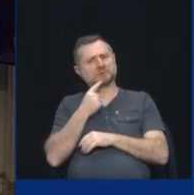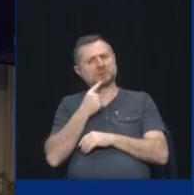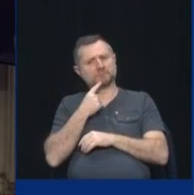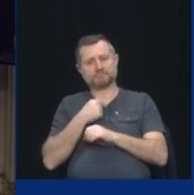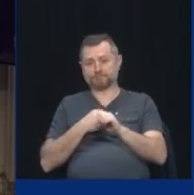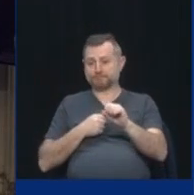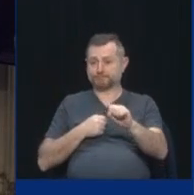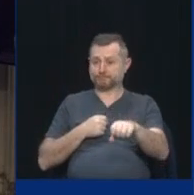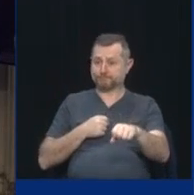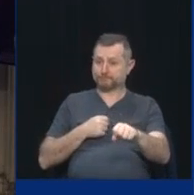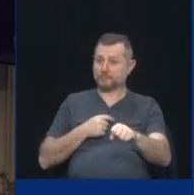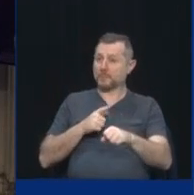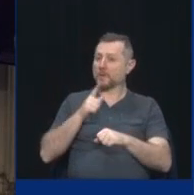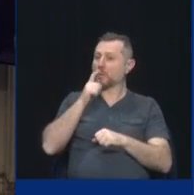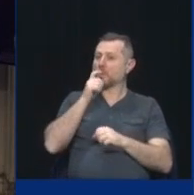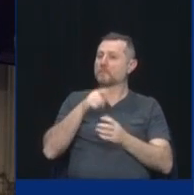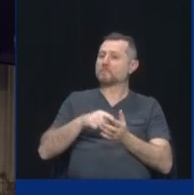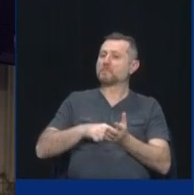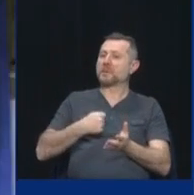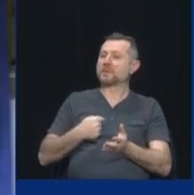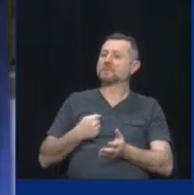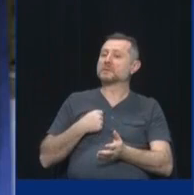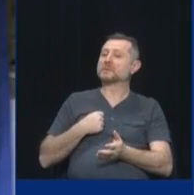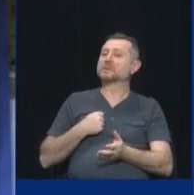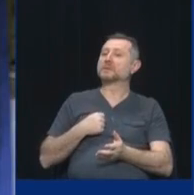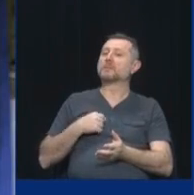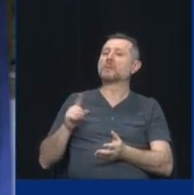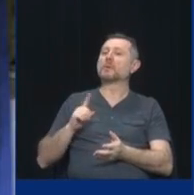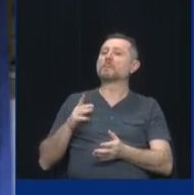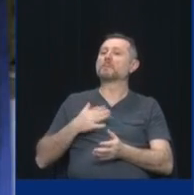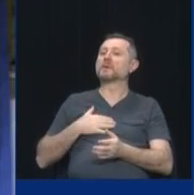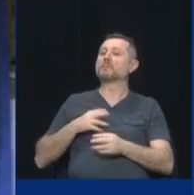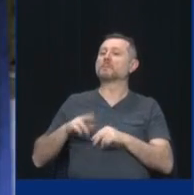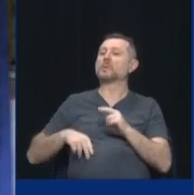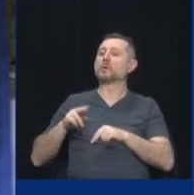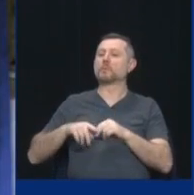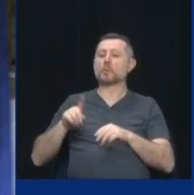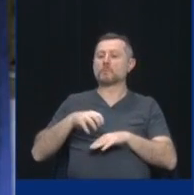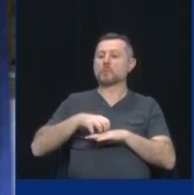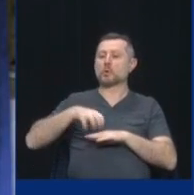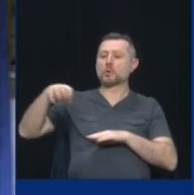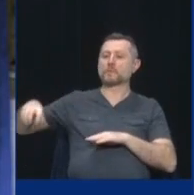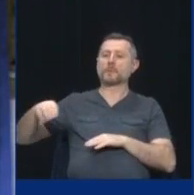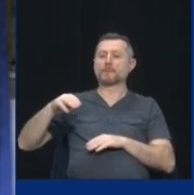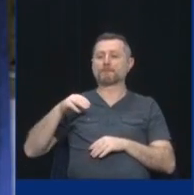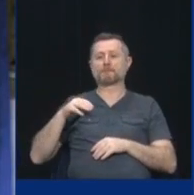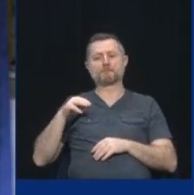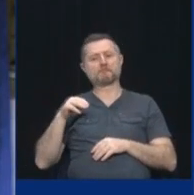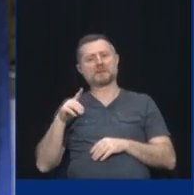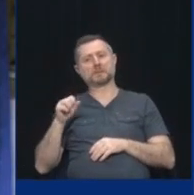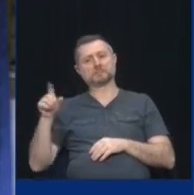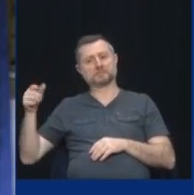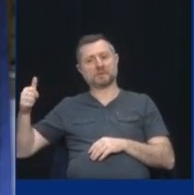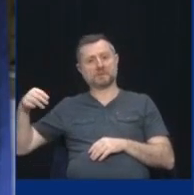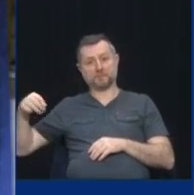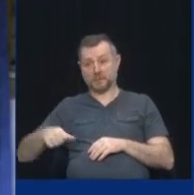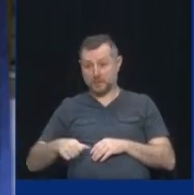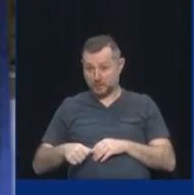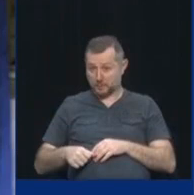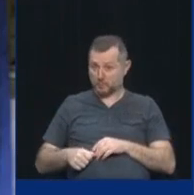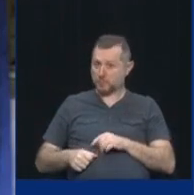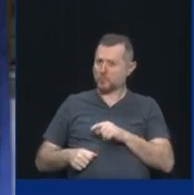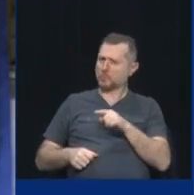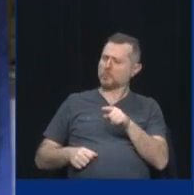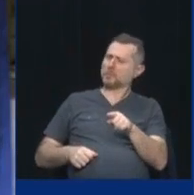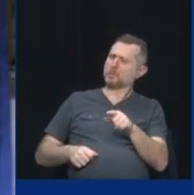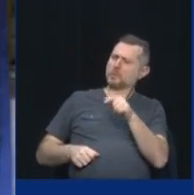What's he said? Hey, who's going to pay me? Where are we going to put it? He can't pay for it? Yeah, but he just put it in the